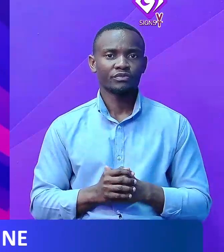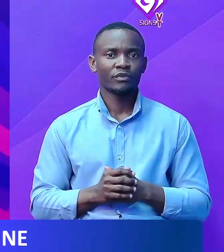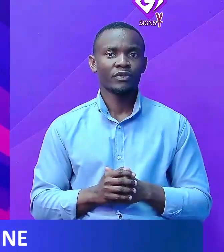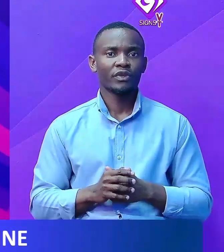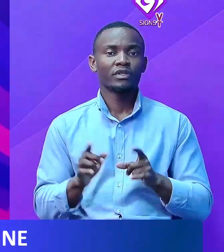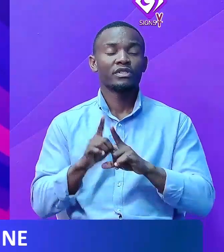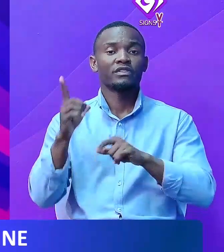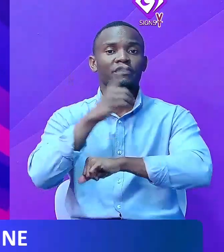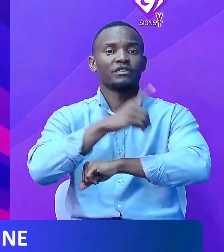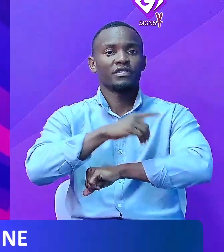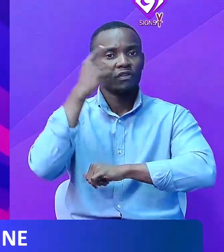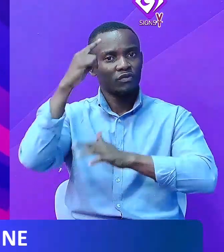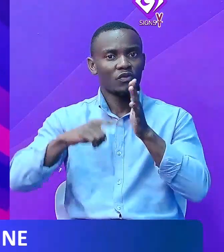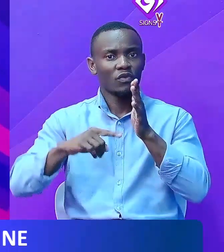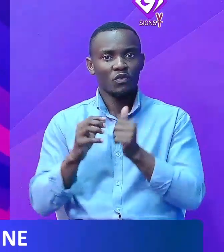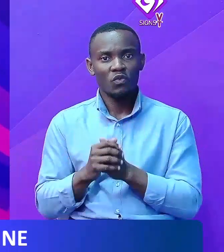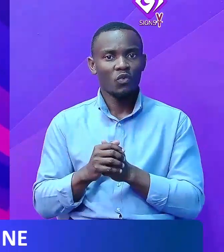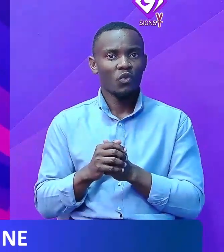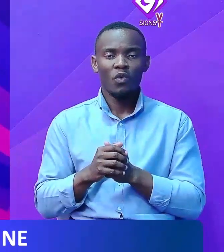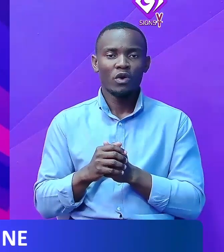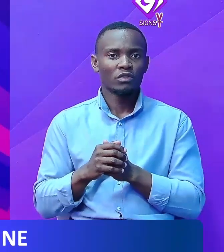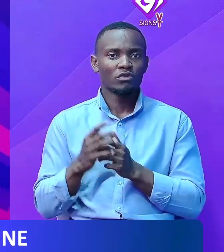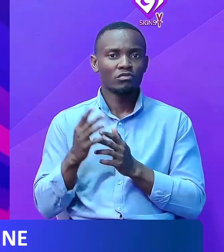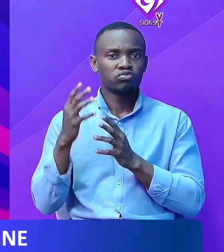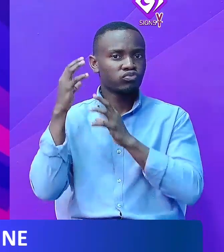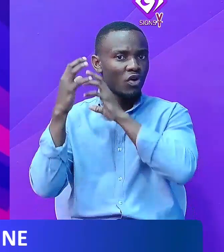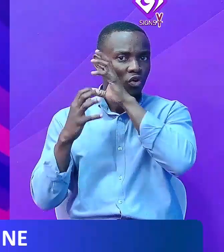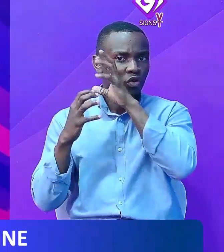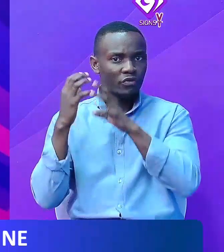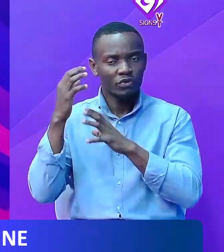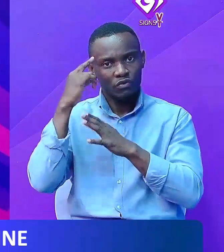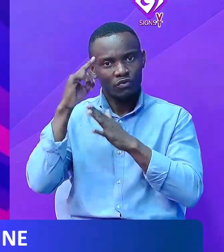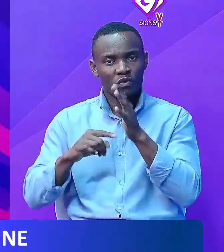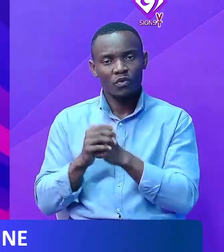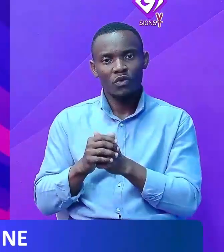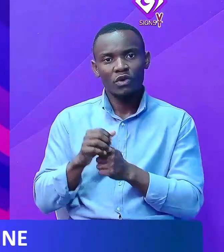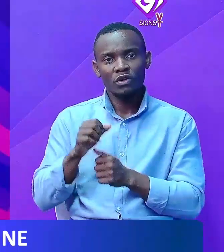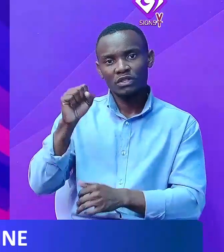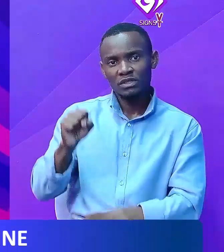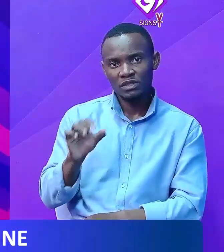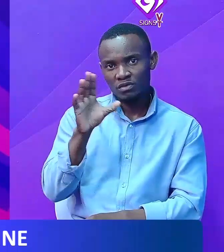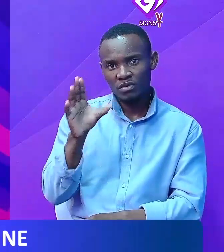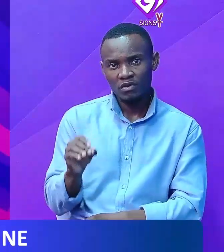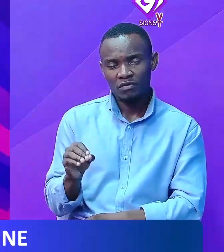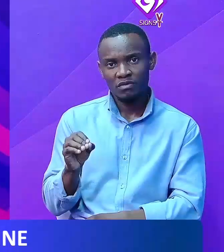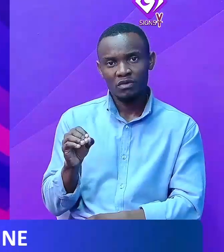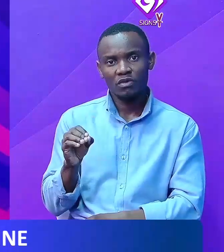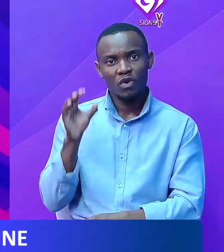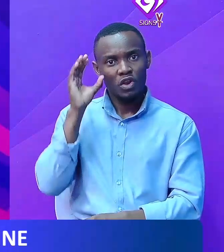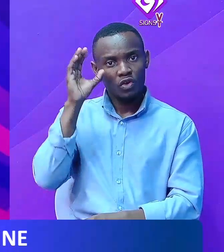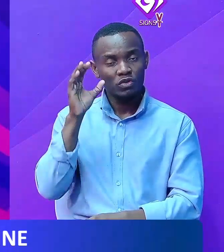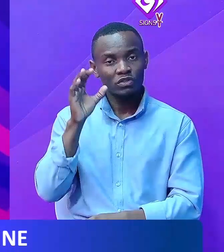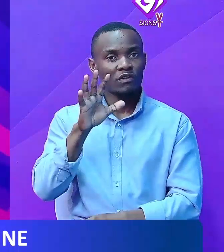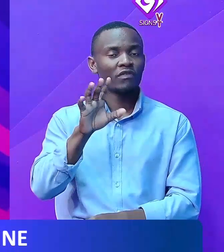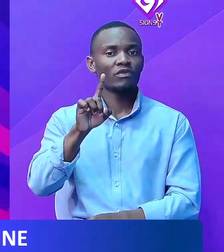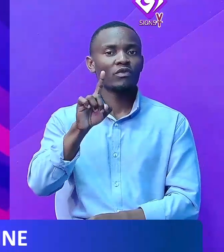of turmoil for the nation of South Africa's coast, the 51-year-old leader whose whereabouts